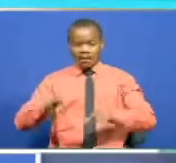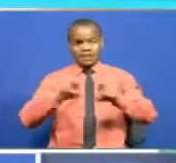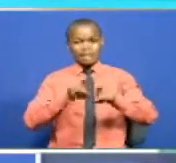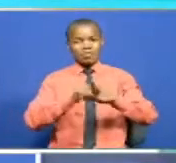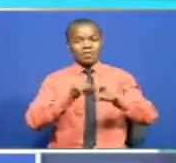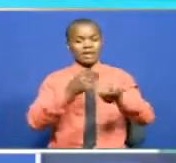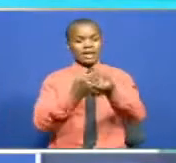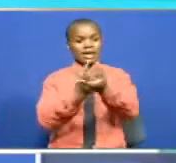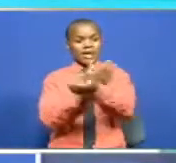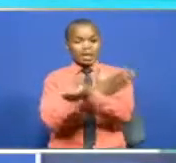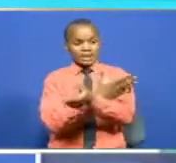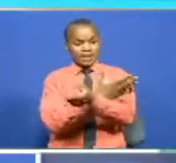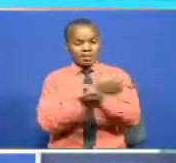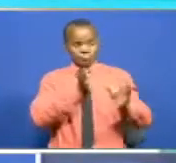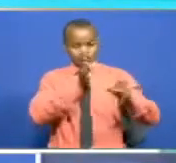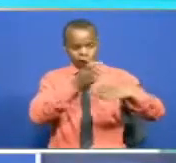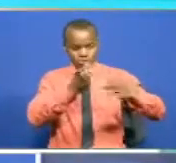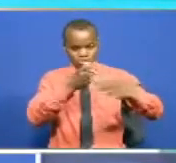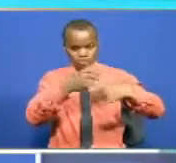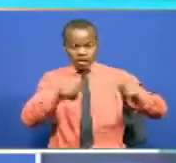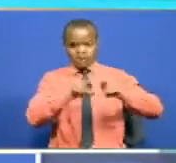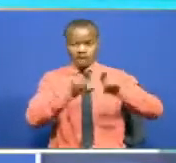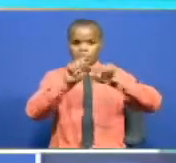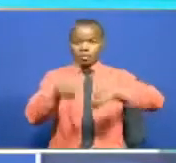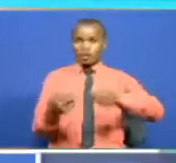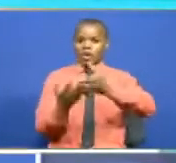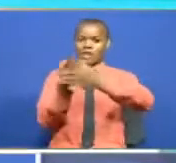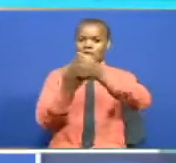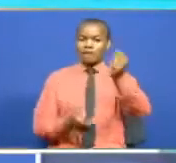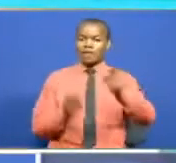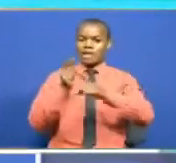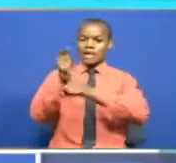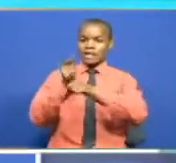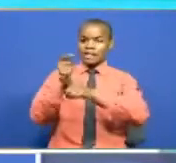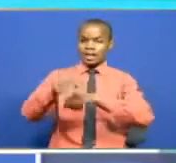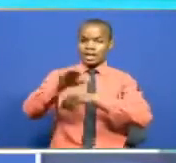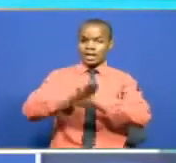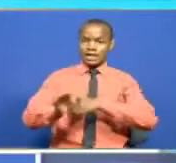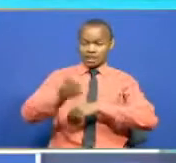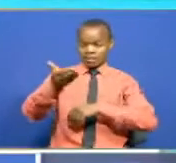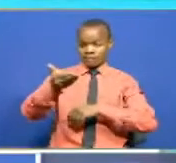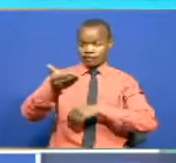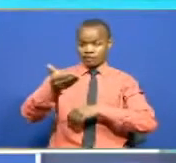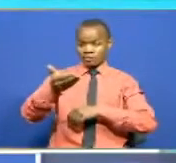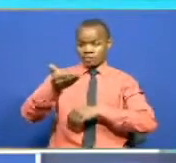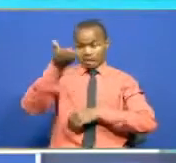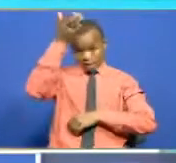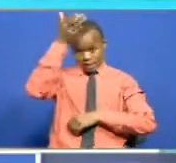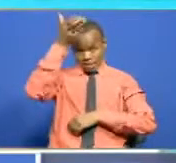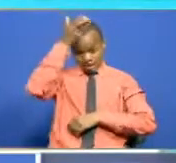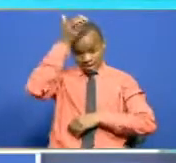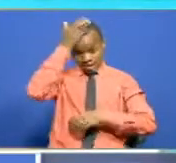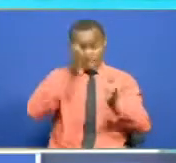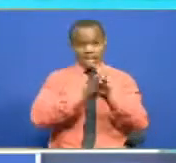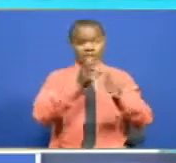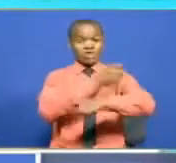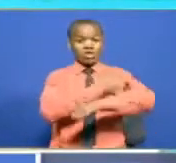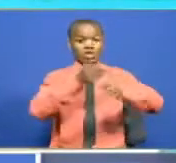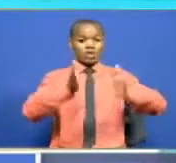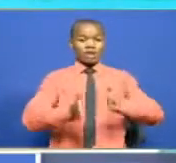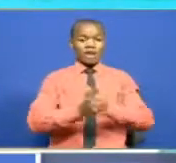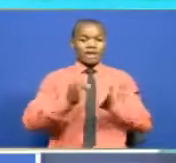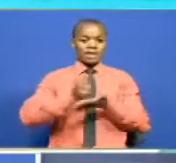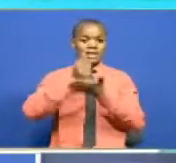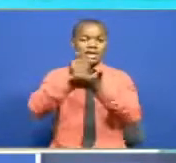trials in Kenya. It will also double up as a training facility for nurses and doctors to become clinical investigators and help develop